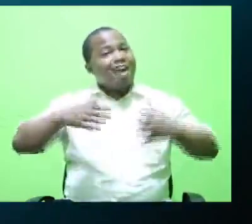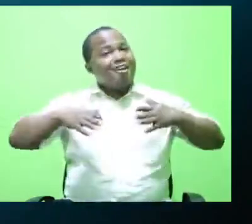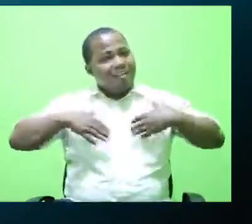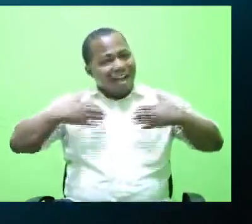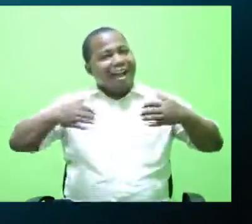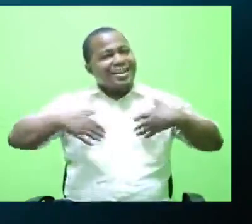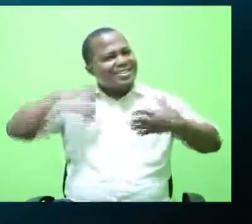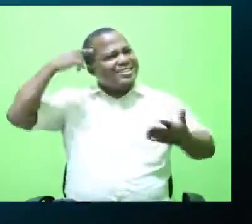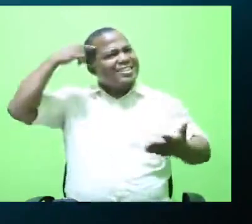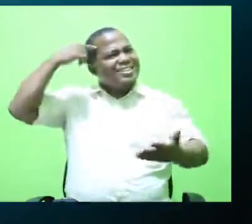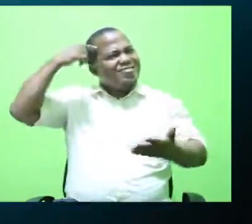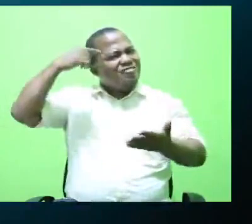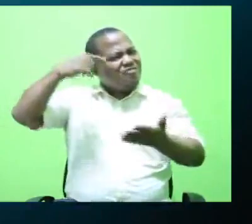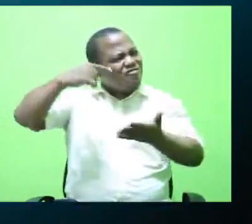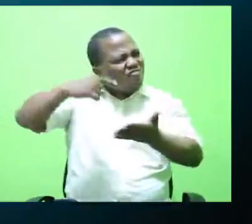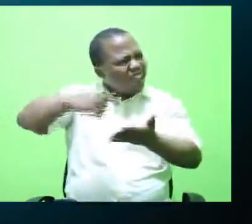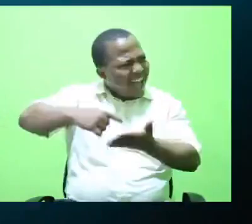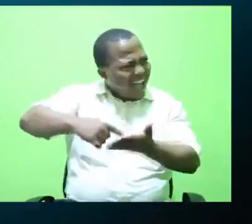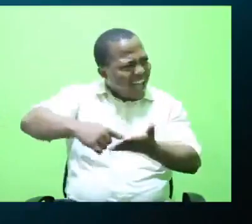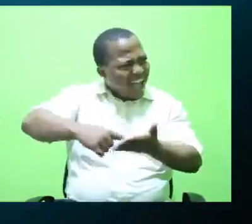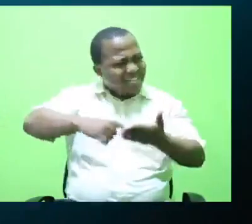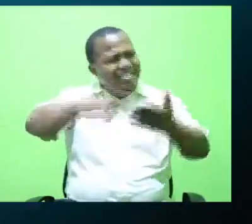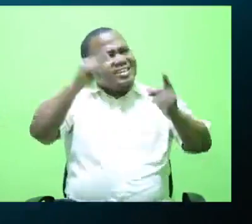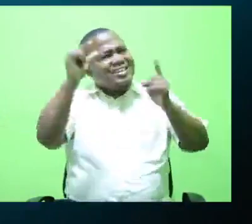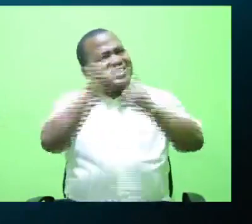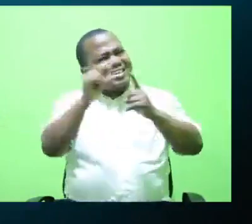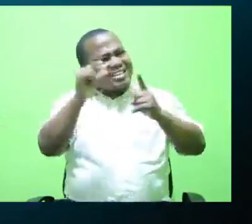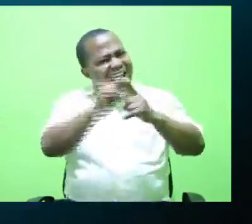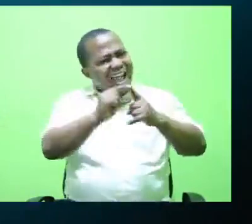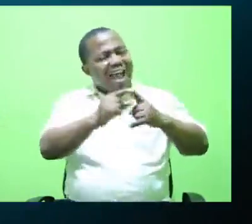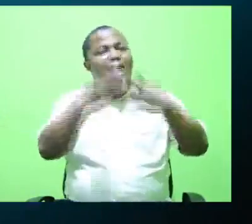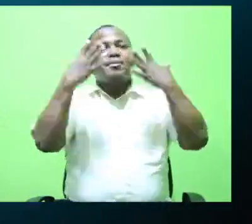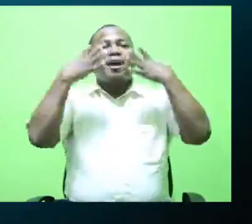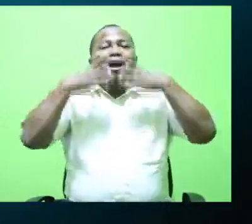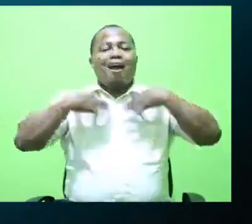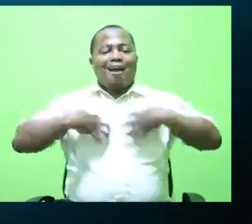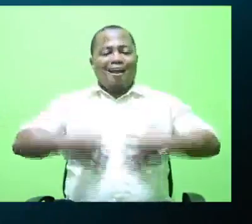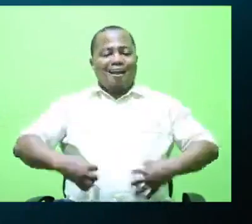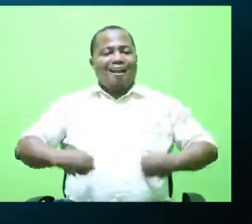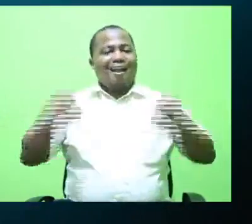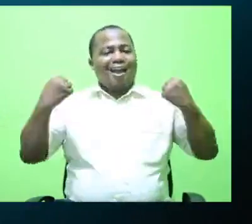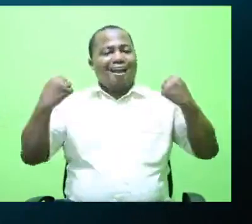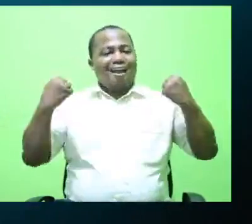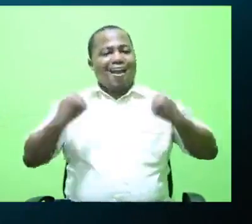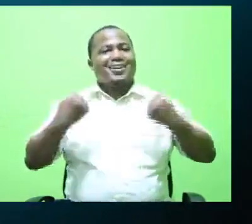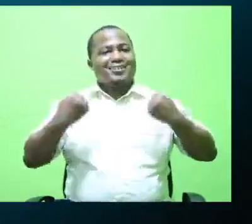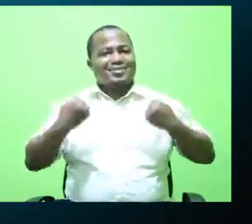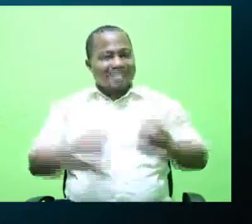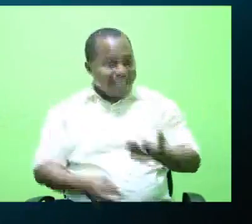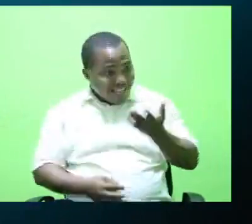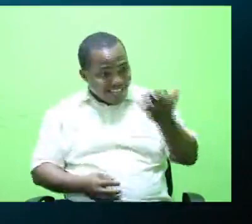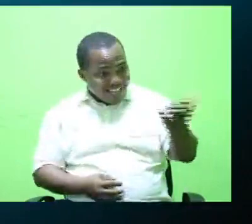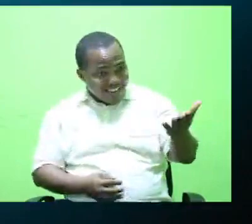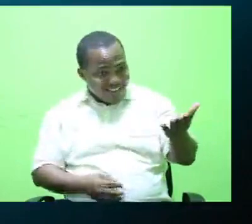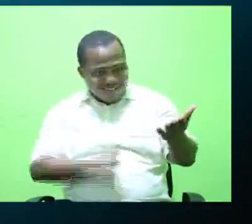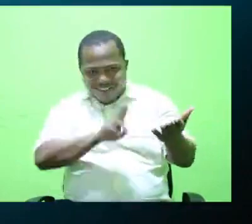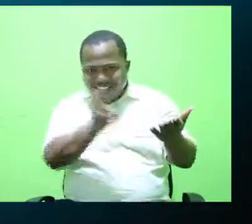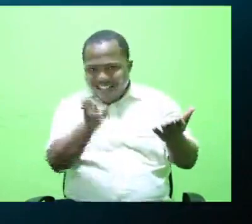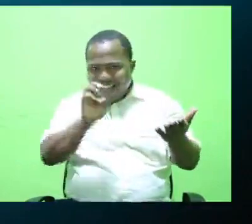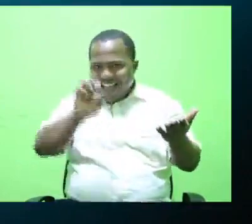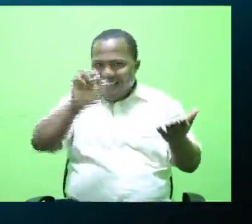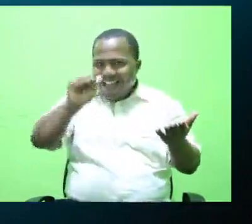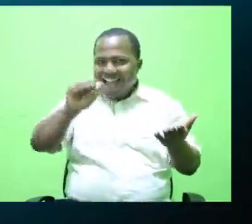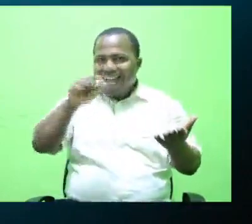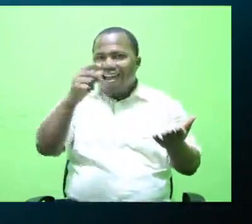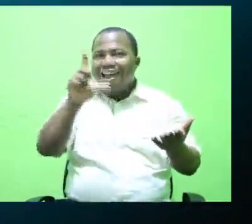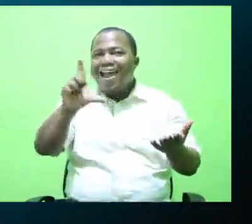to define the term health. Can you define it,